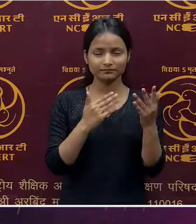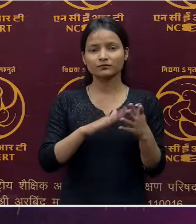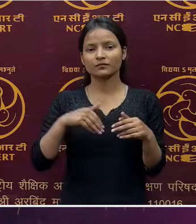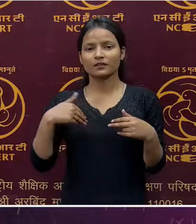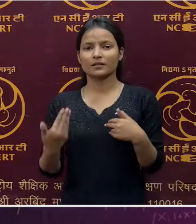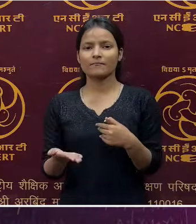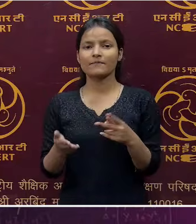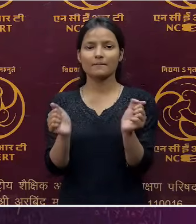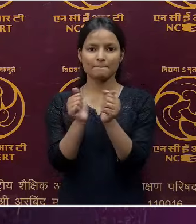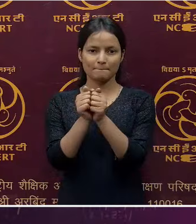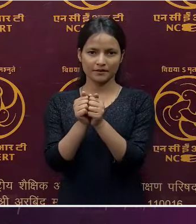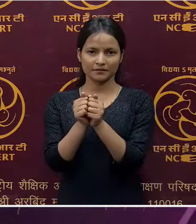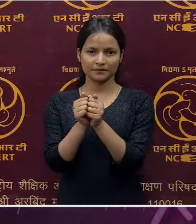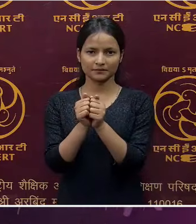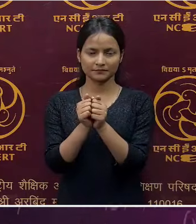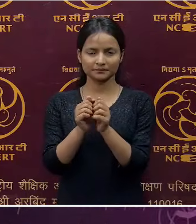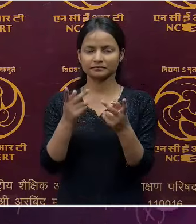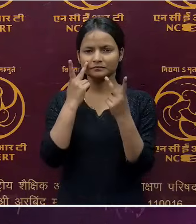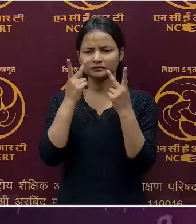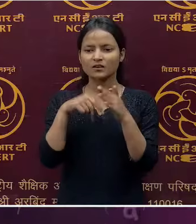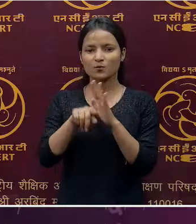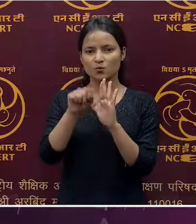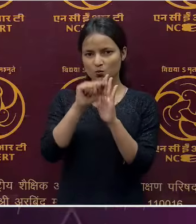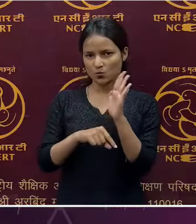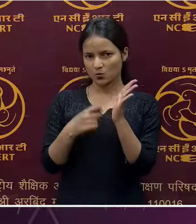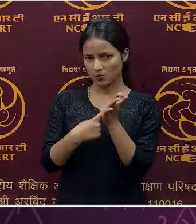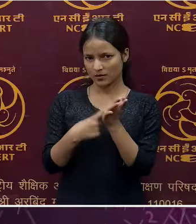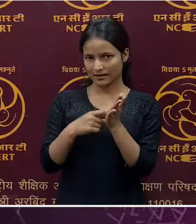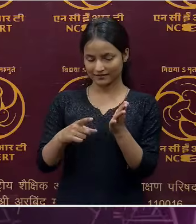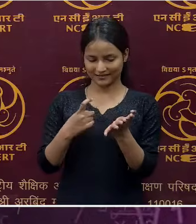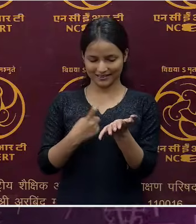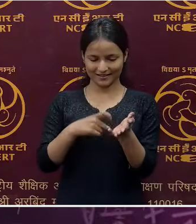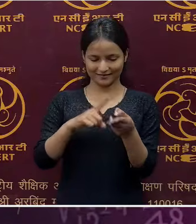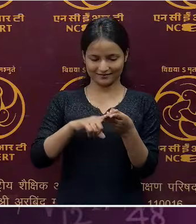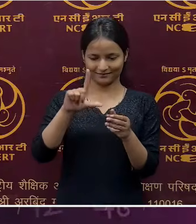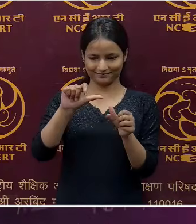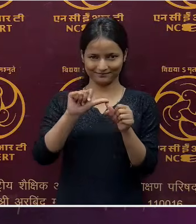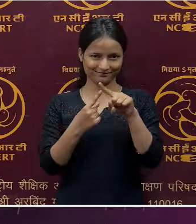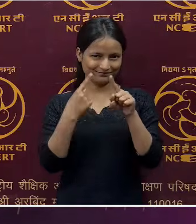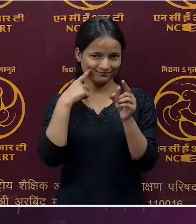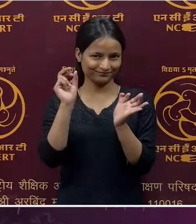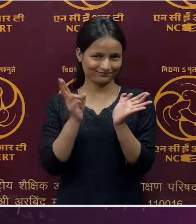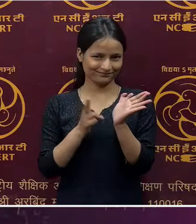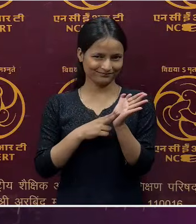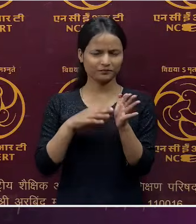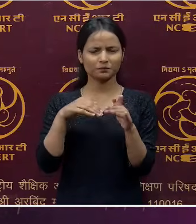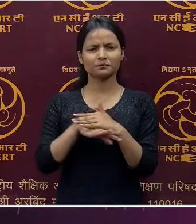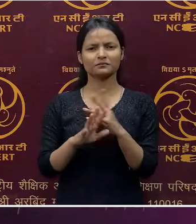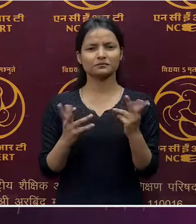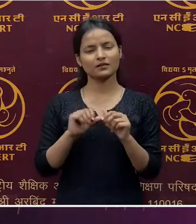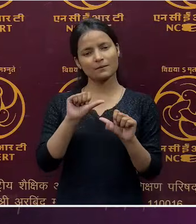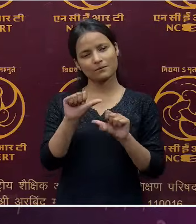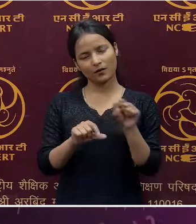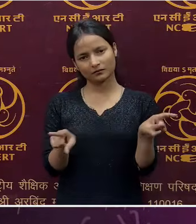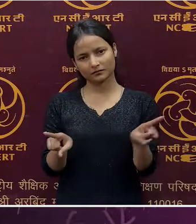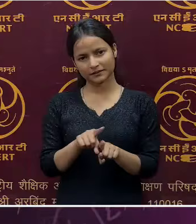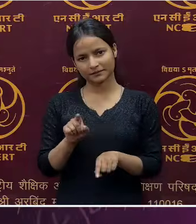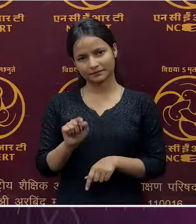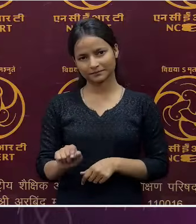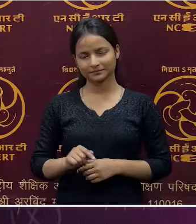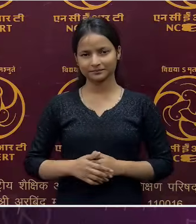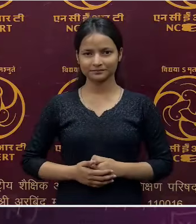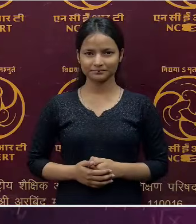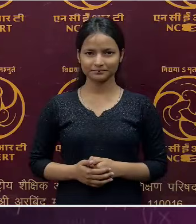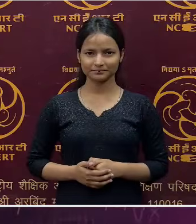So there might be some condition for the relation also. So again the same procedure we are following. We have